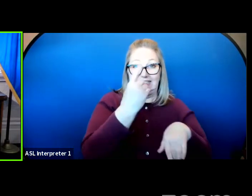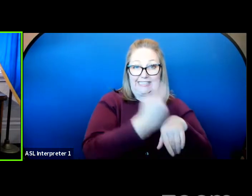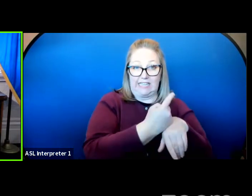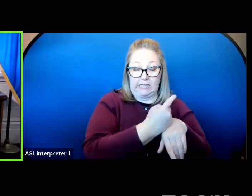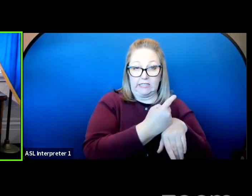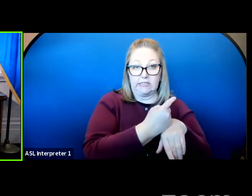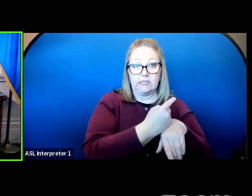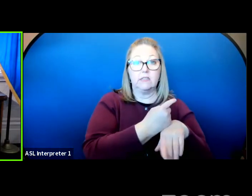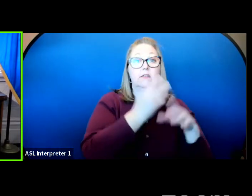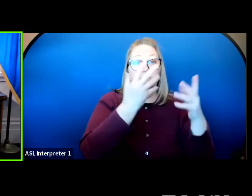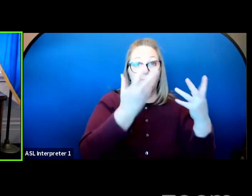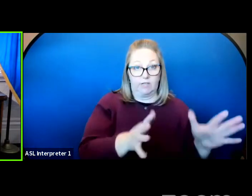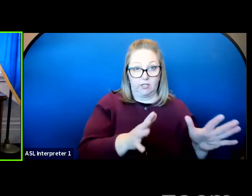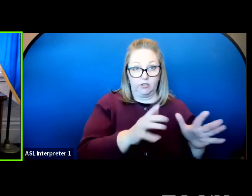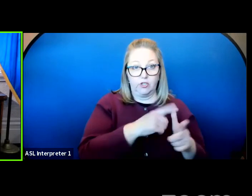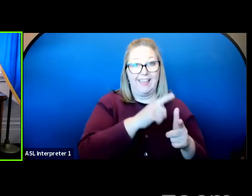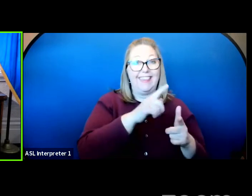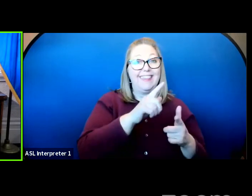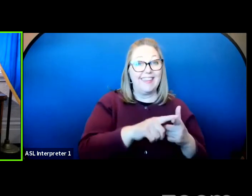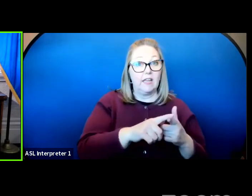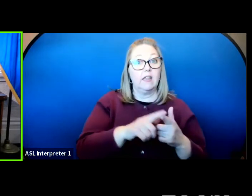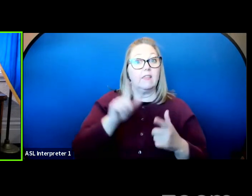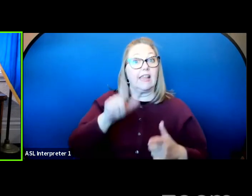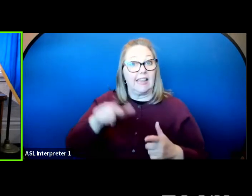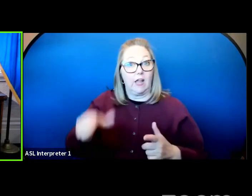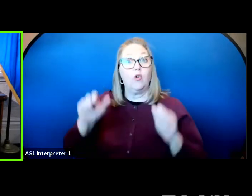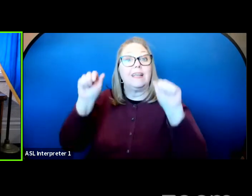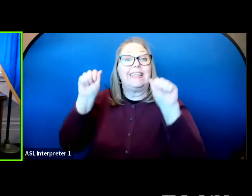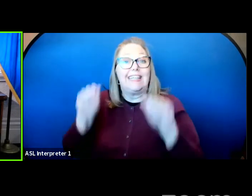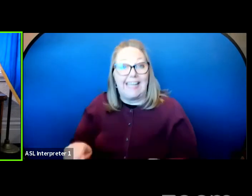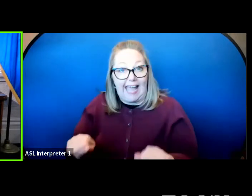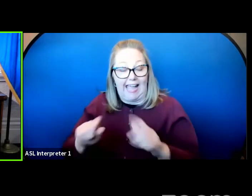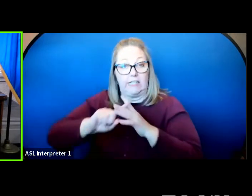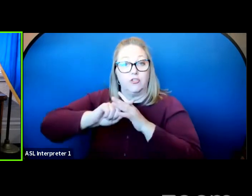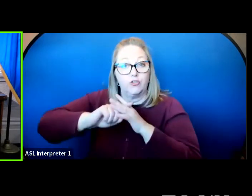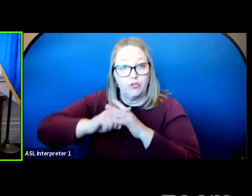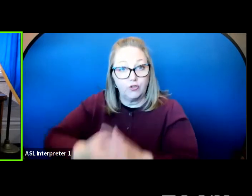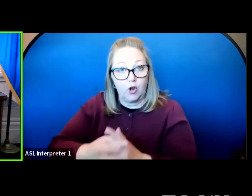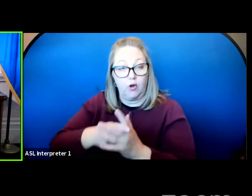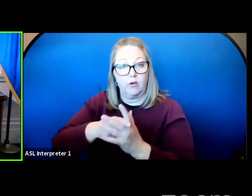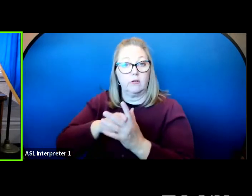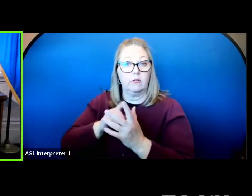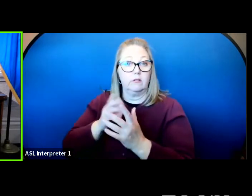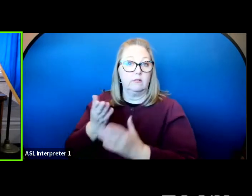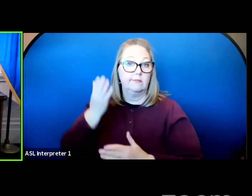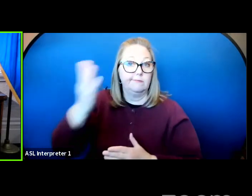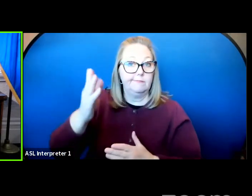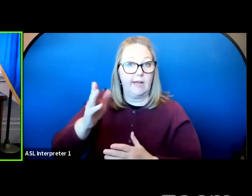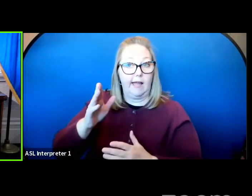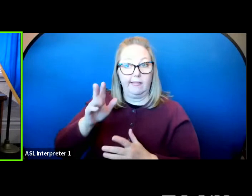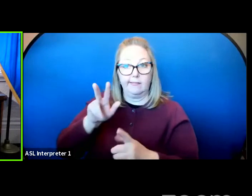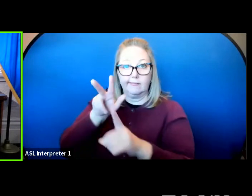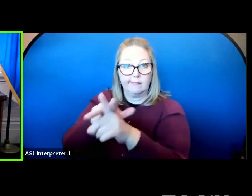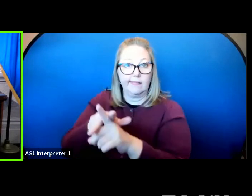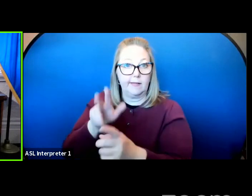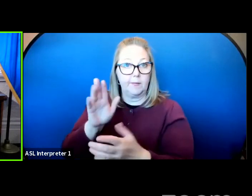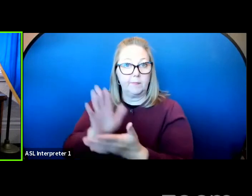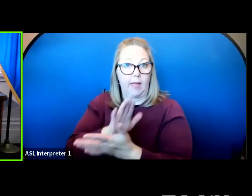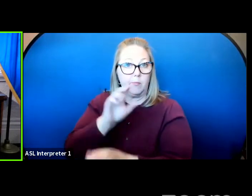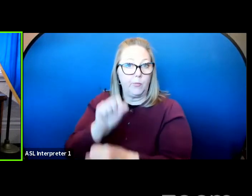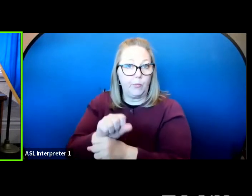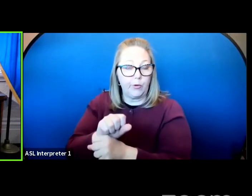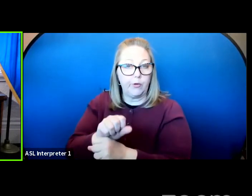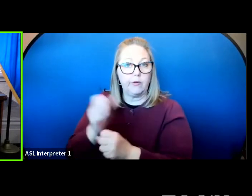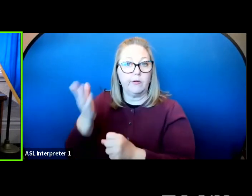file papers. No one can get evicted while the CDC moratorium is in place. They'll still be protected. They won't become homeless or won't lose